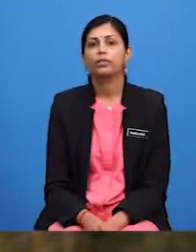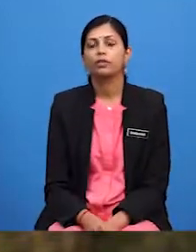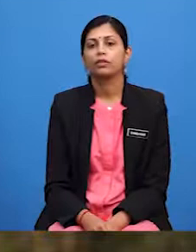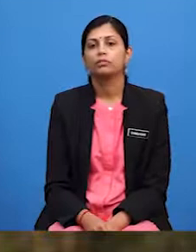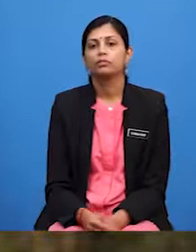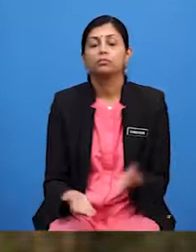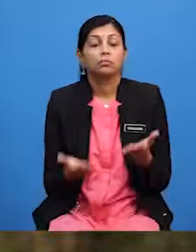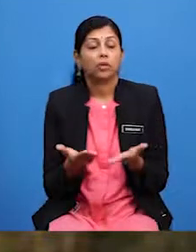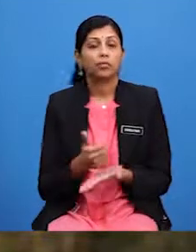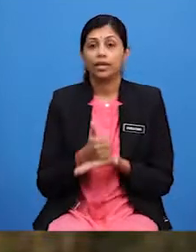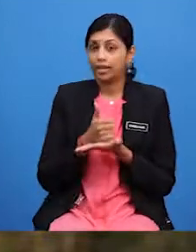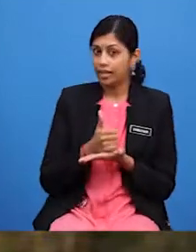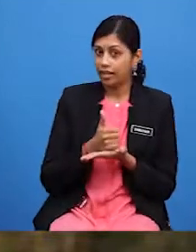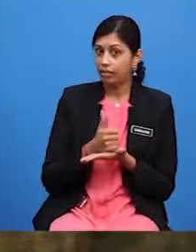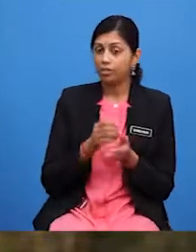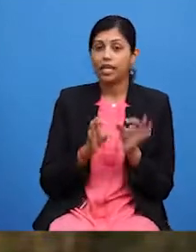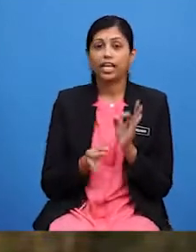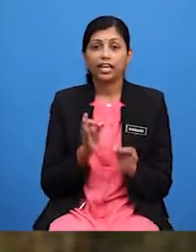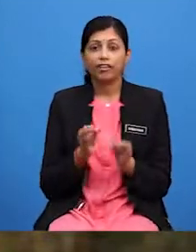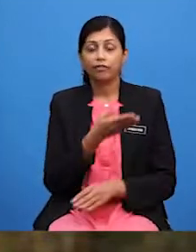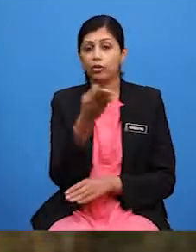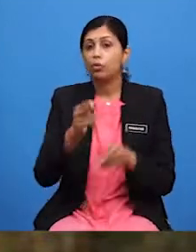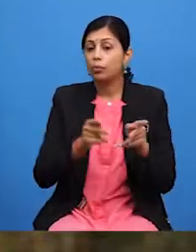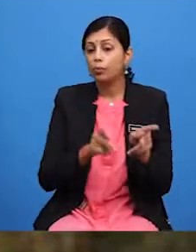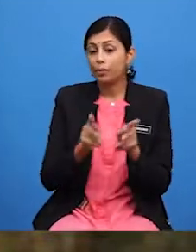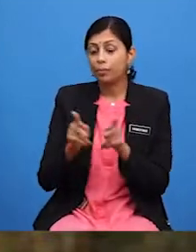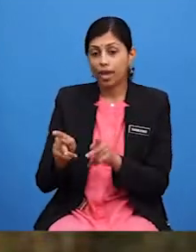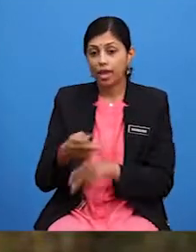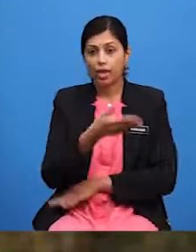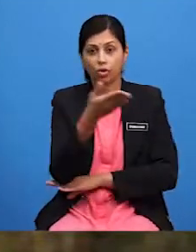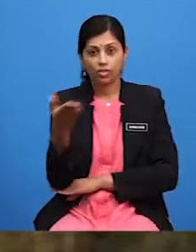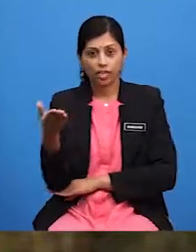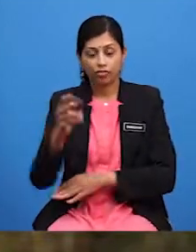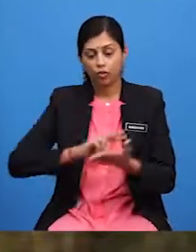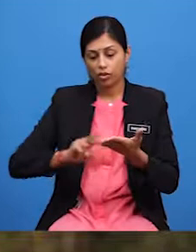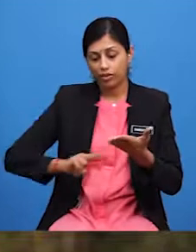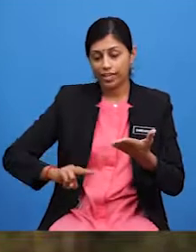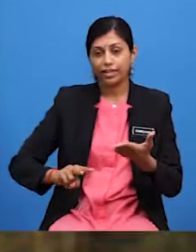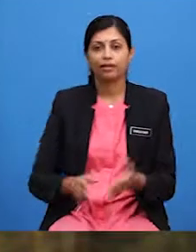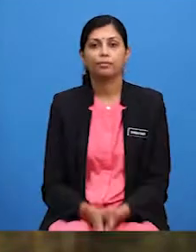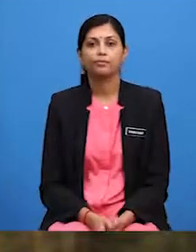handy when you prepare yourself for your reading exercises.